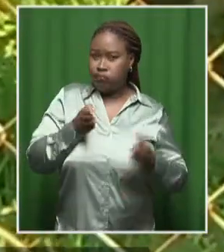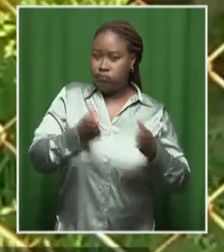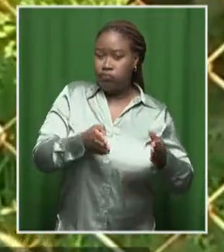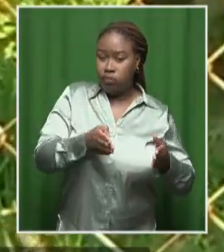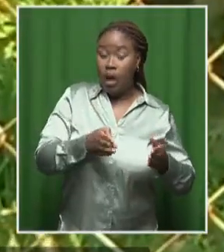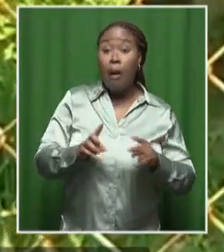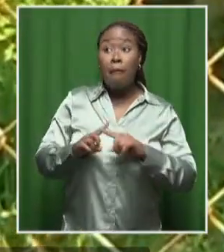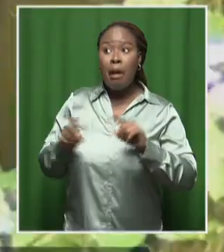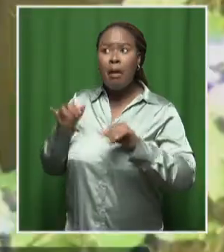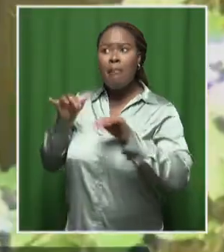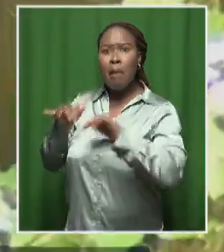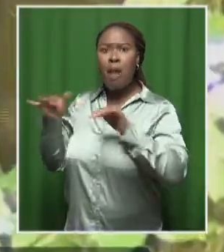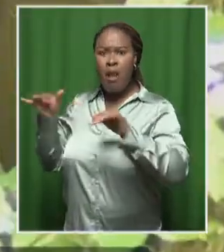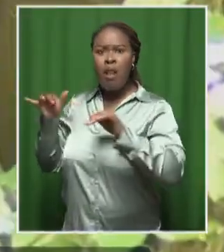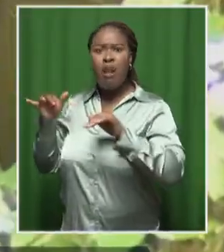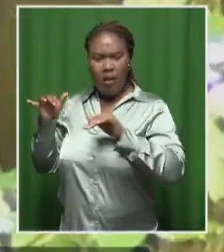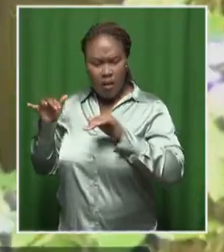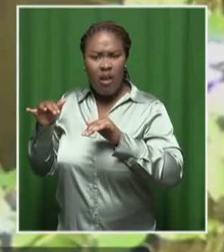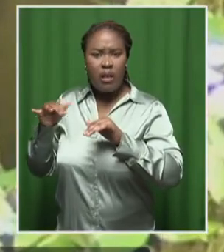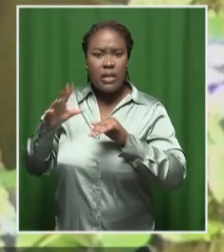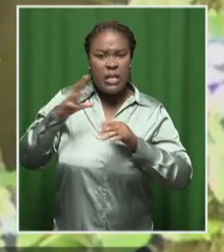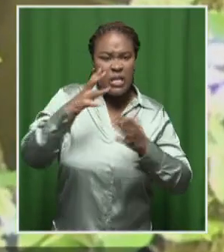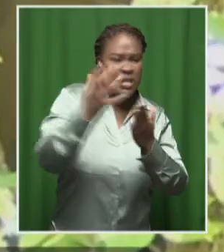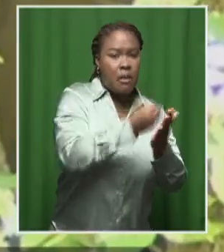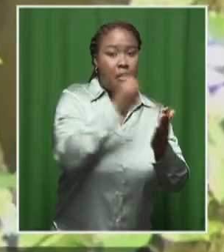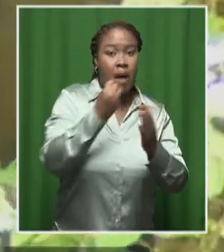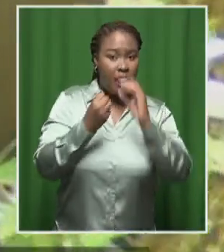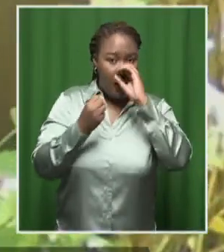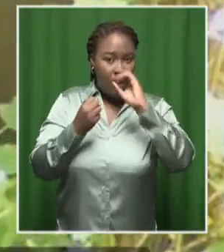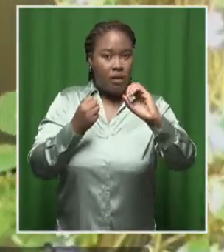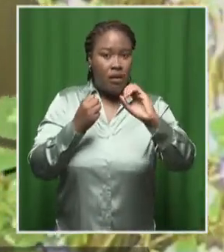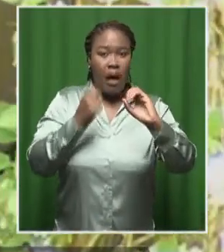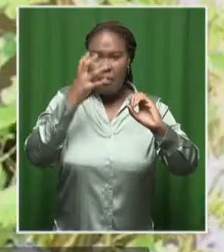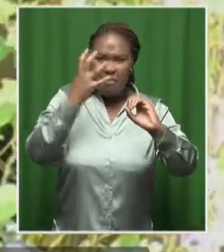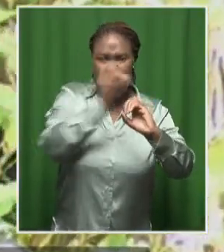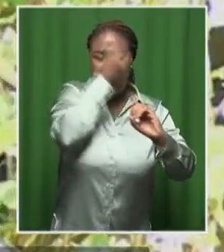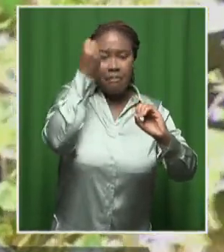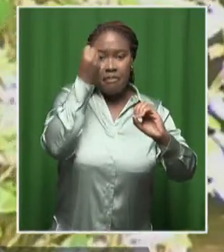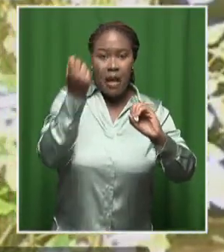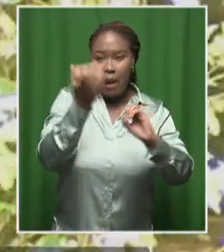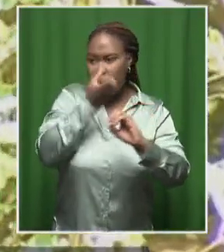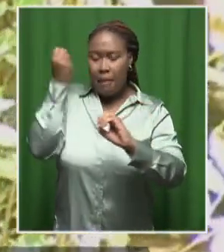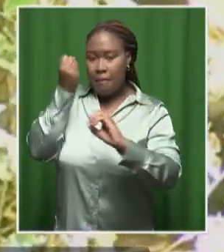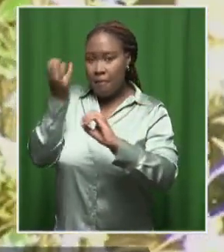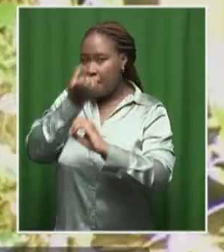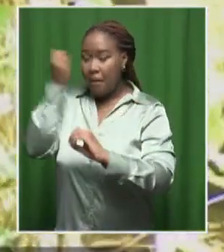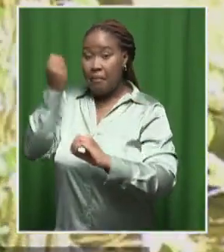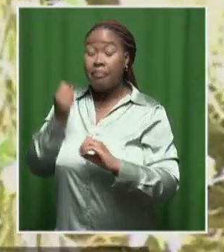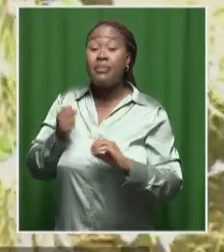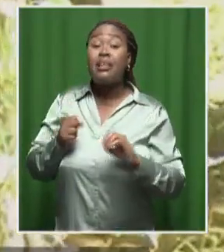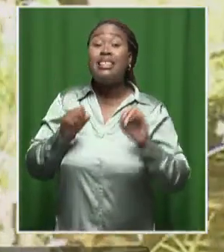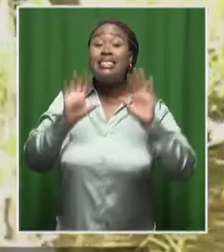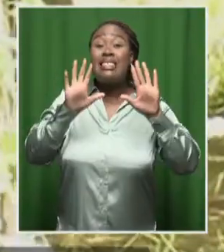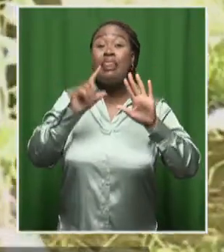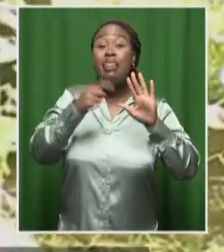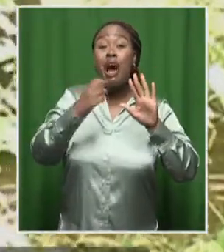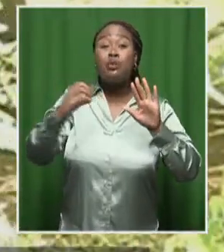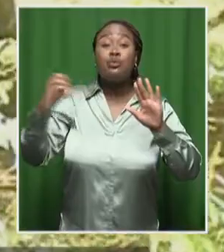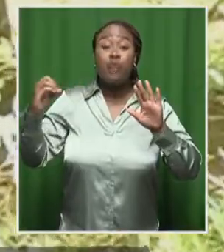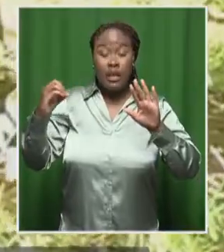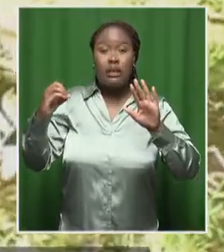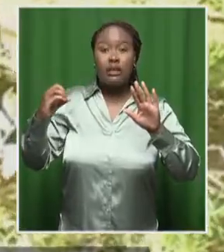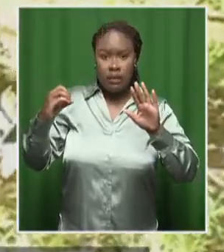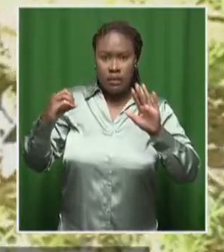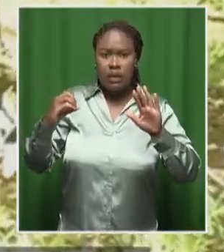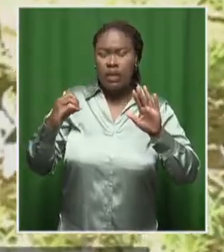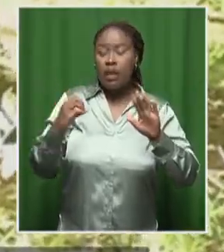for merciless poachers. According to the International Rhino Foundation, almost 10,000 rhinos have been killed for their